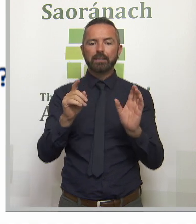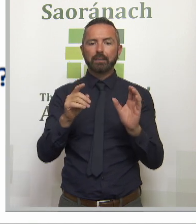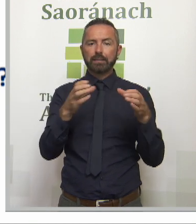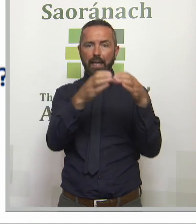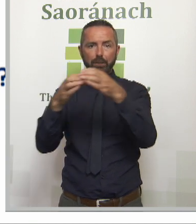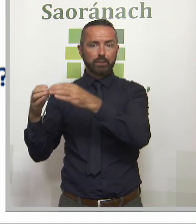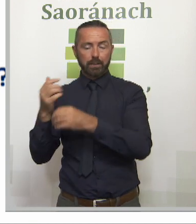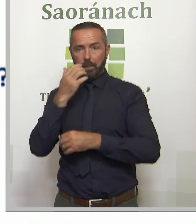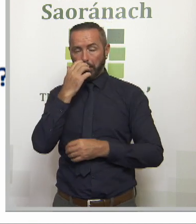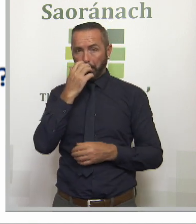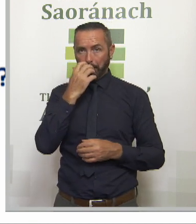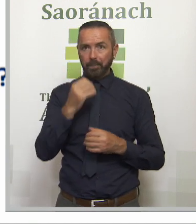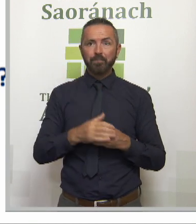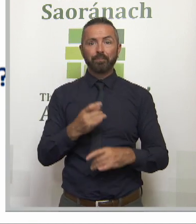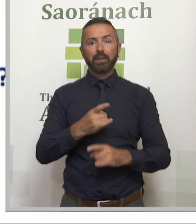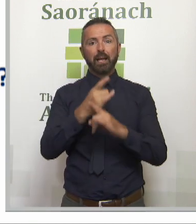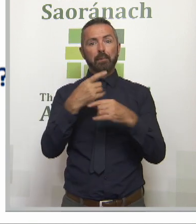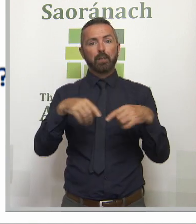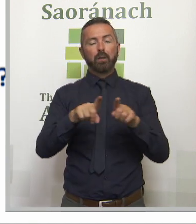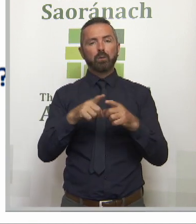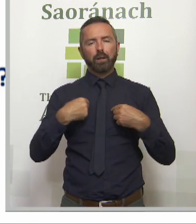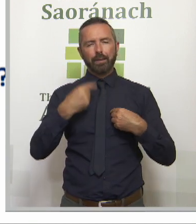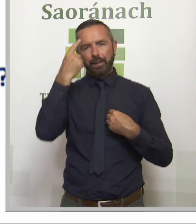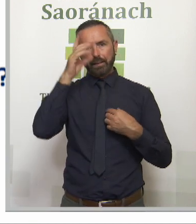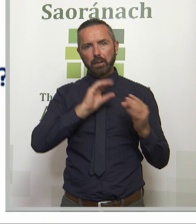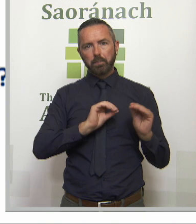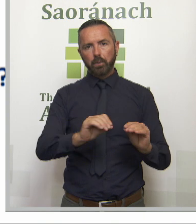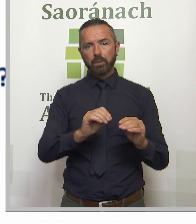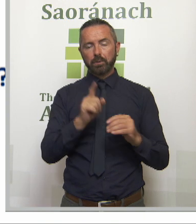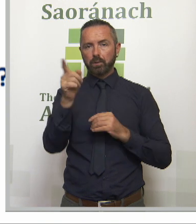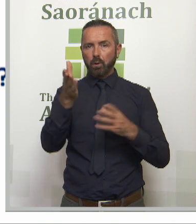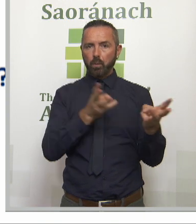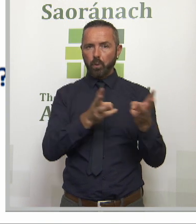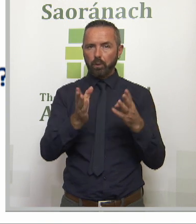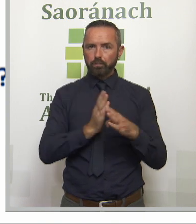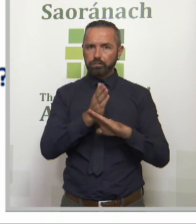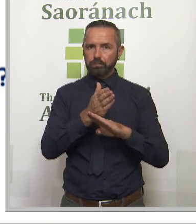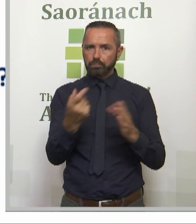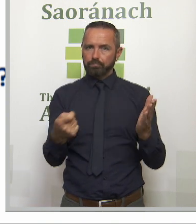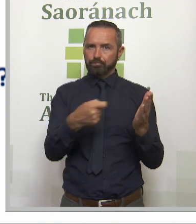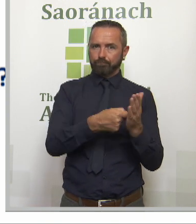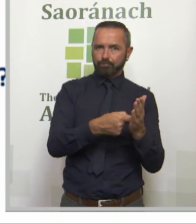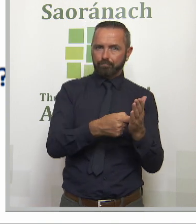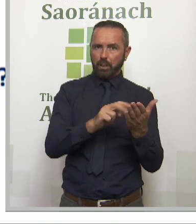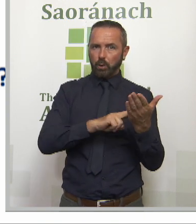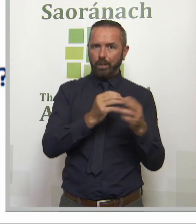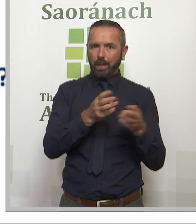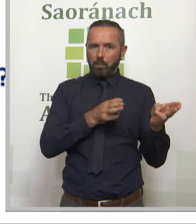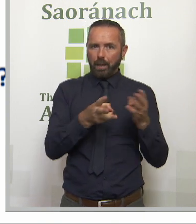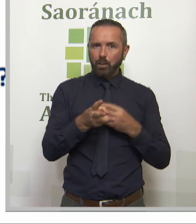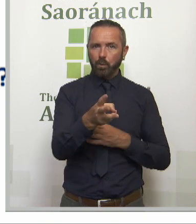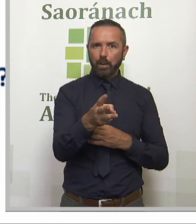it helps, I think, to put the work that you're doing, I suppose, into practical chunks